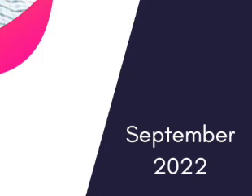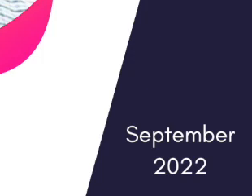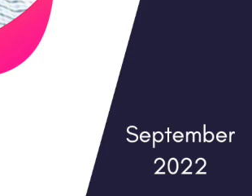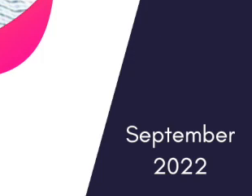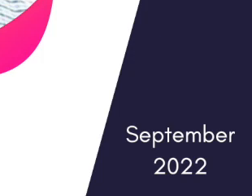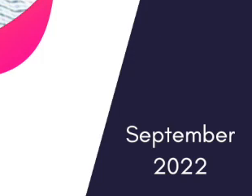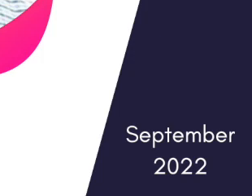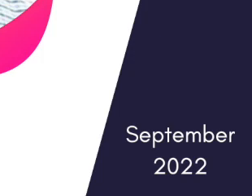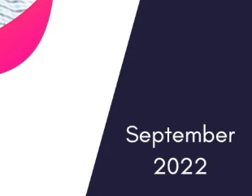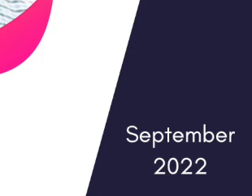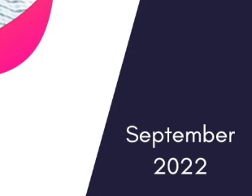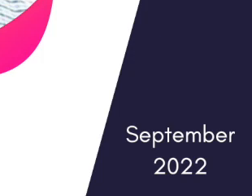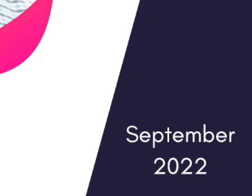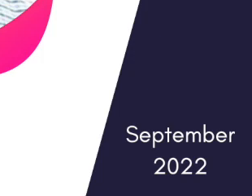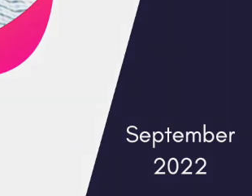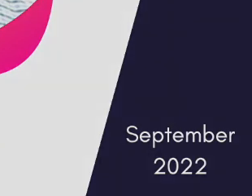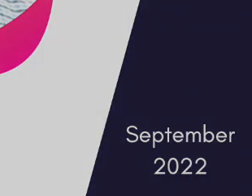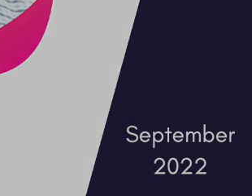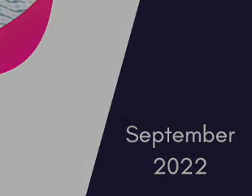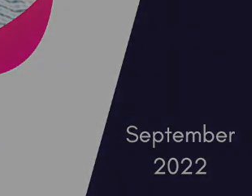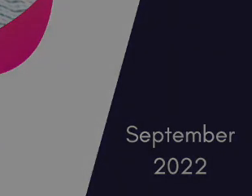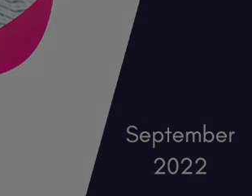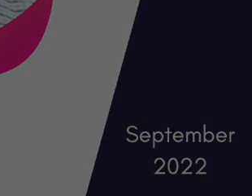belong matters and talks that matter.net.